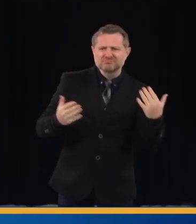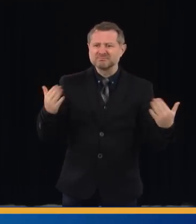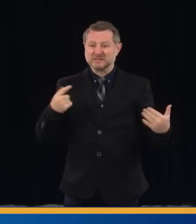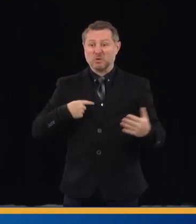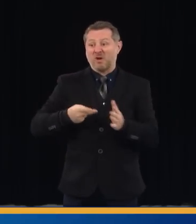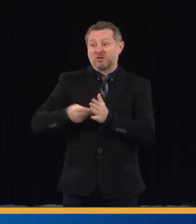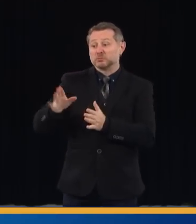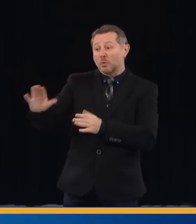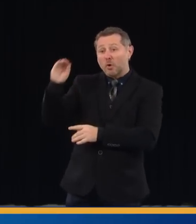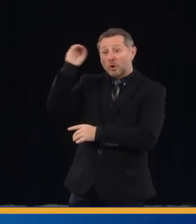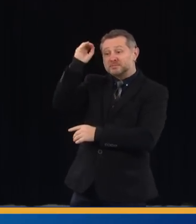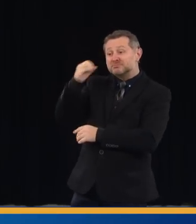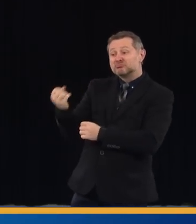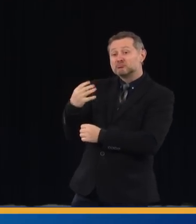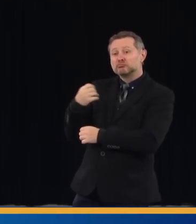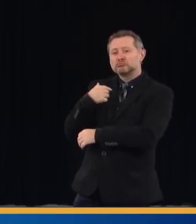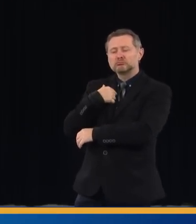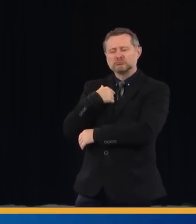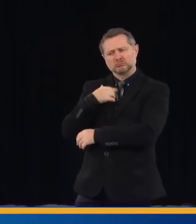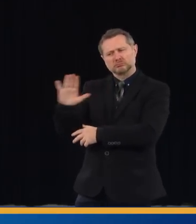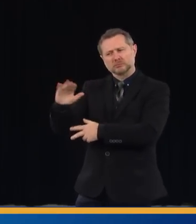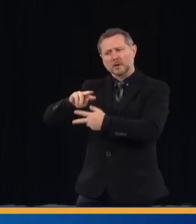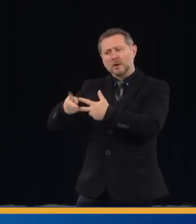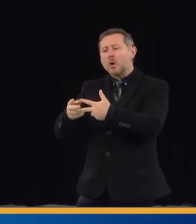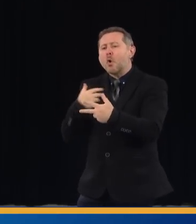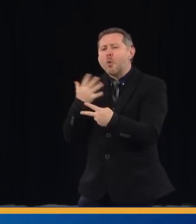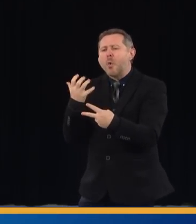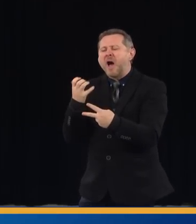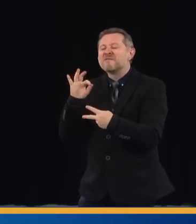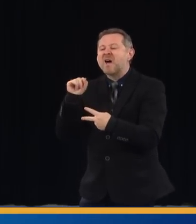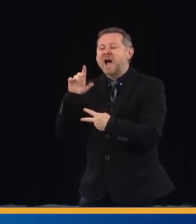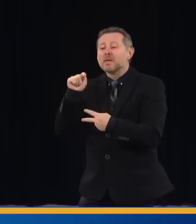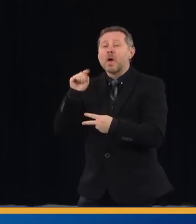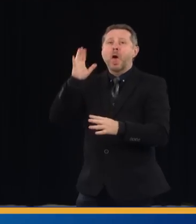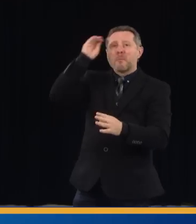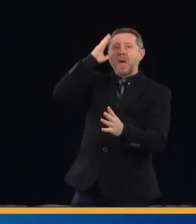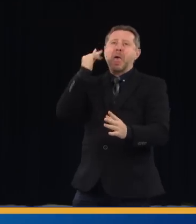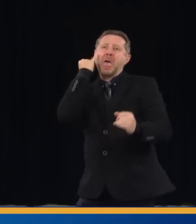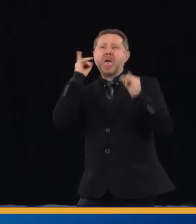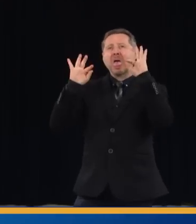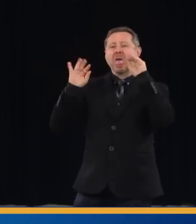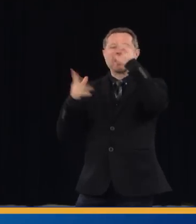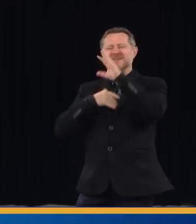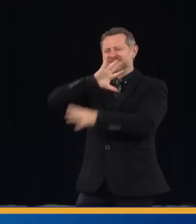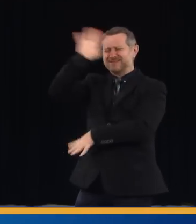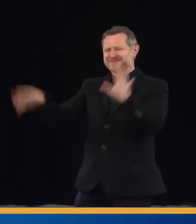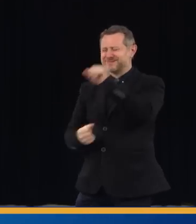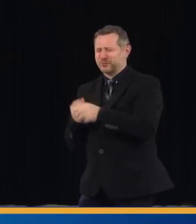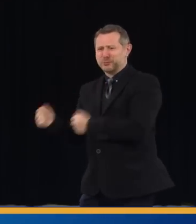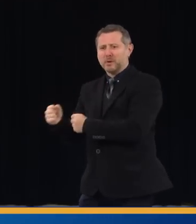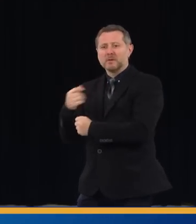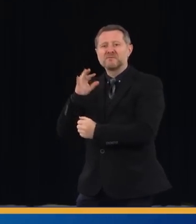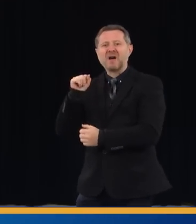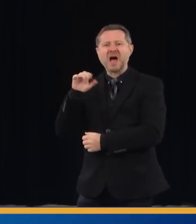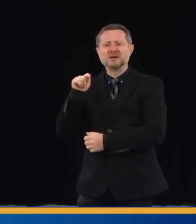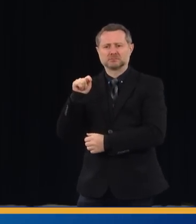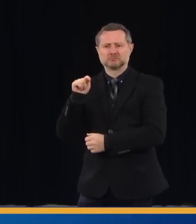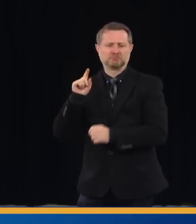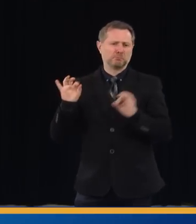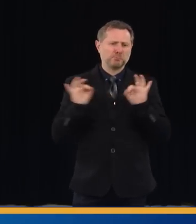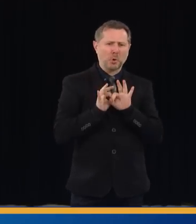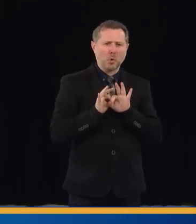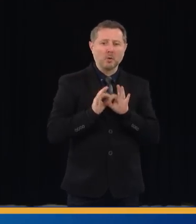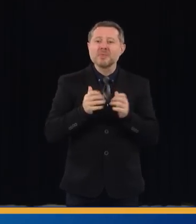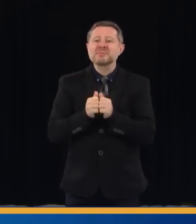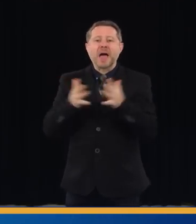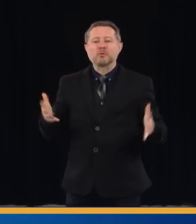in the facts first. And give me the facts unjaded by your opinion. Because